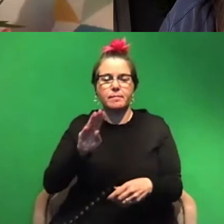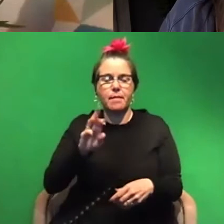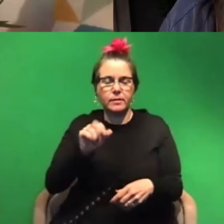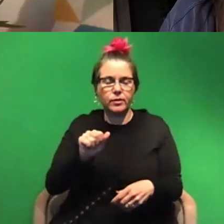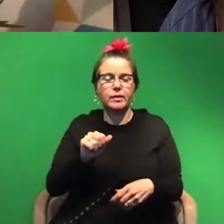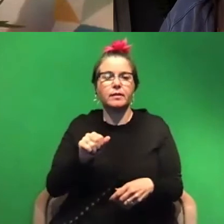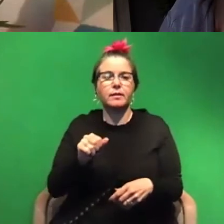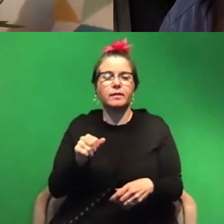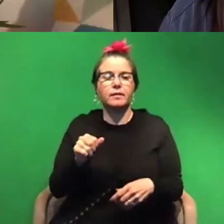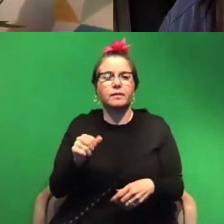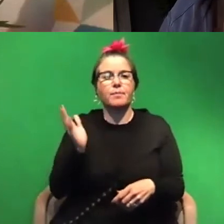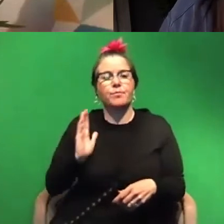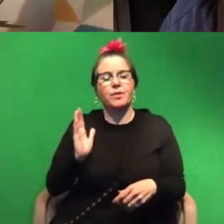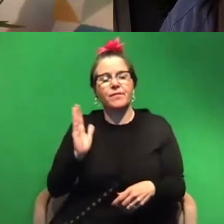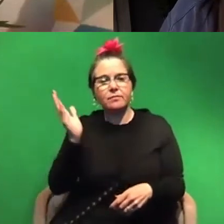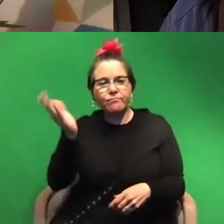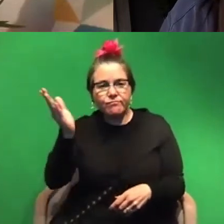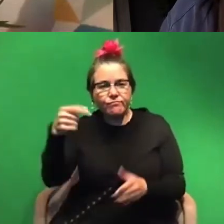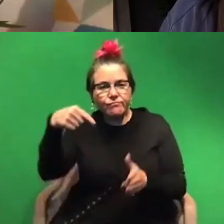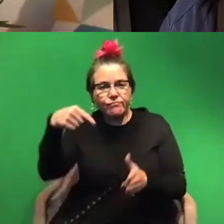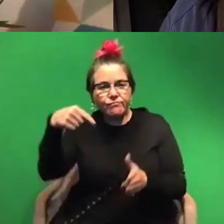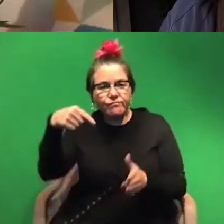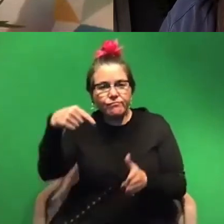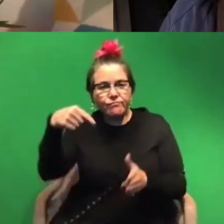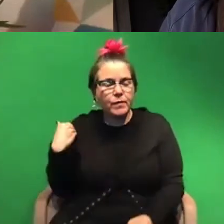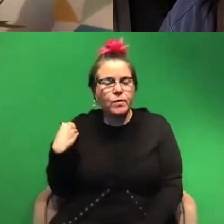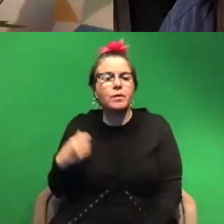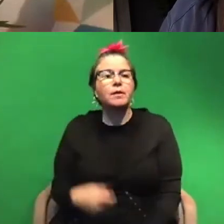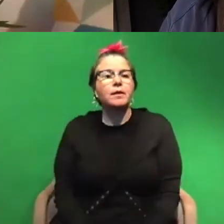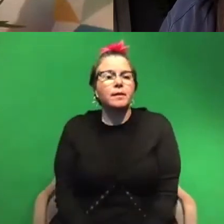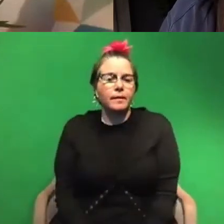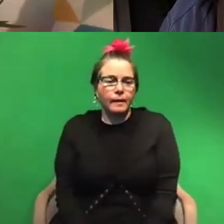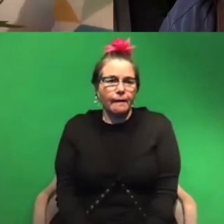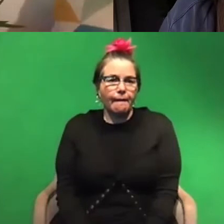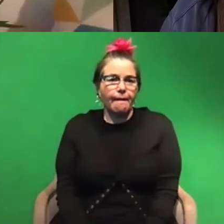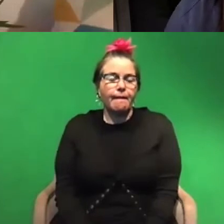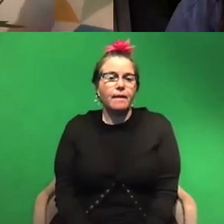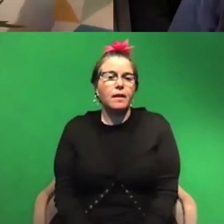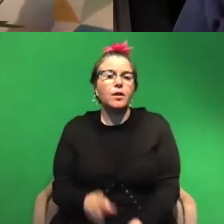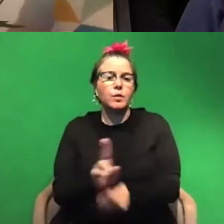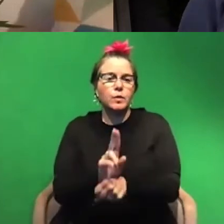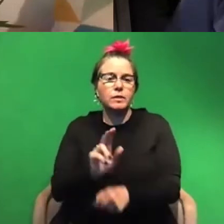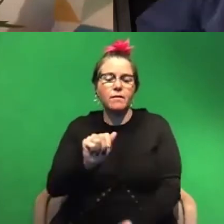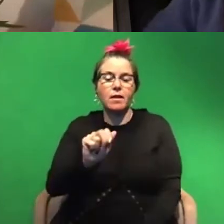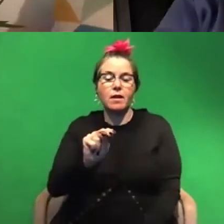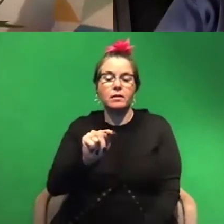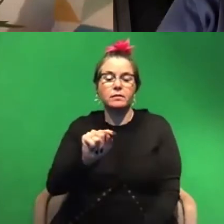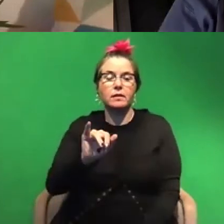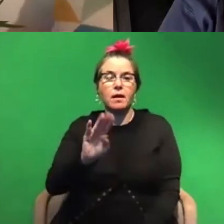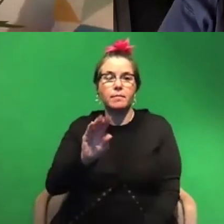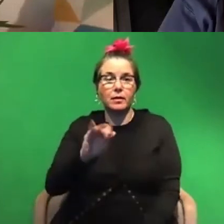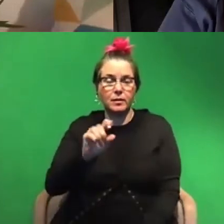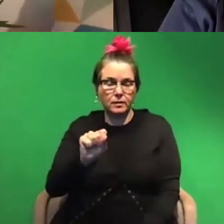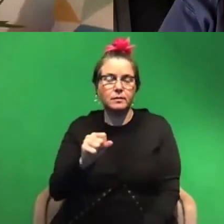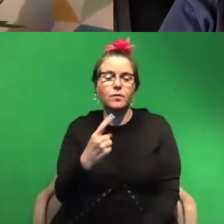Skype sessions have really gone into. And so use of antibiotics can be one way